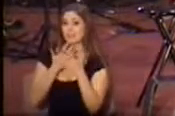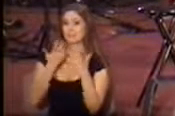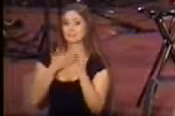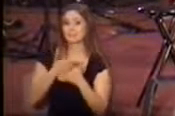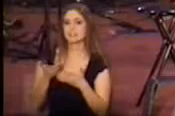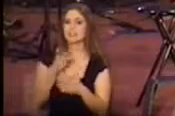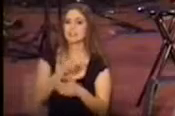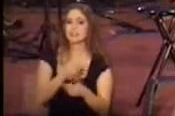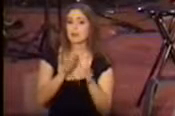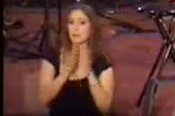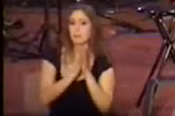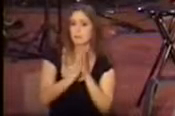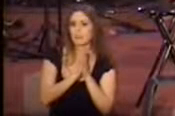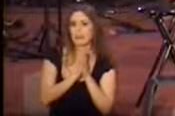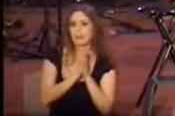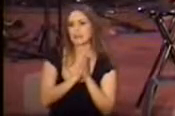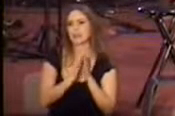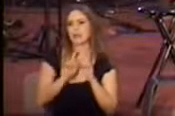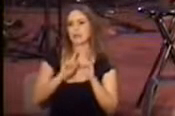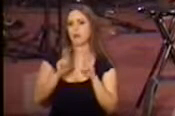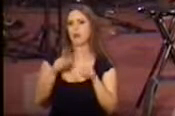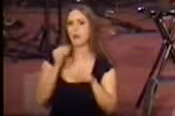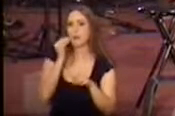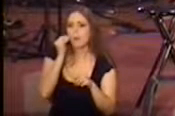prayed to go home.